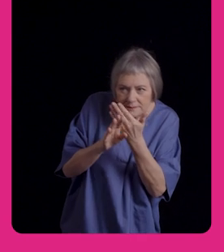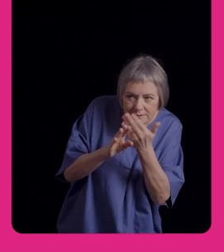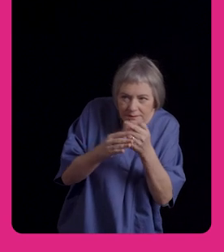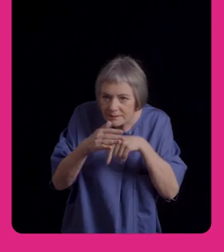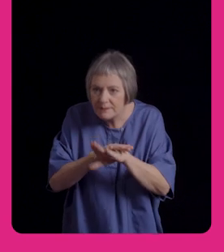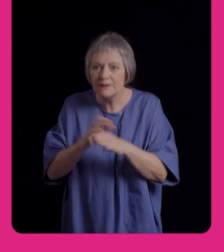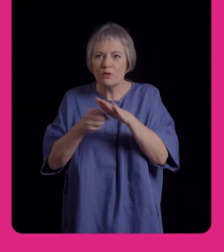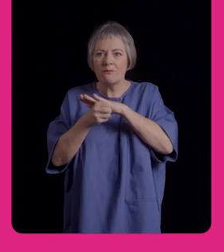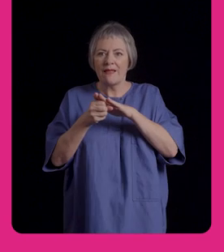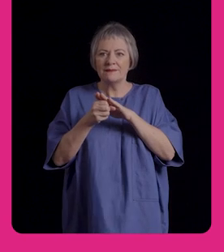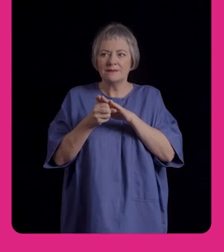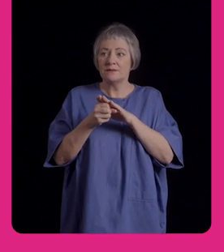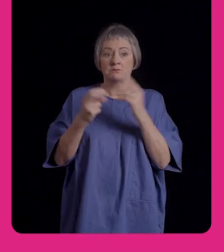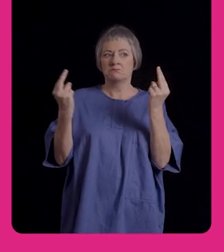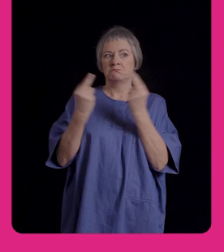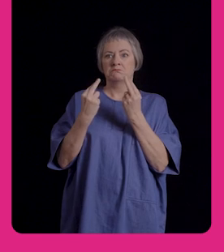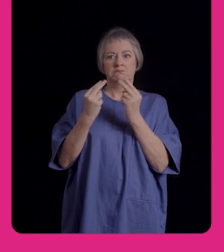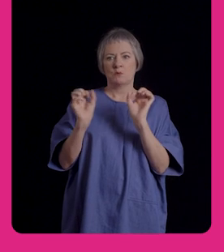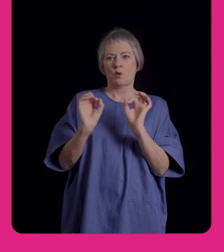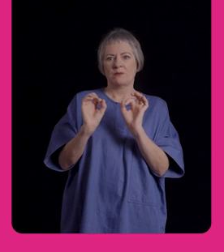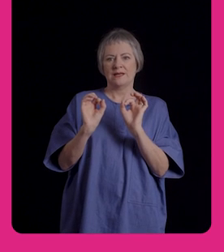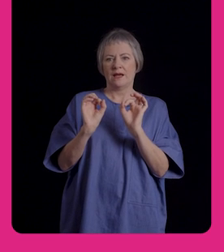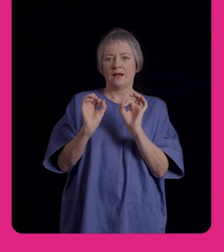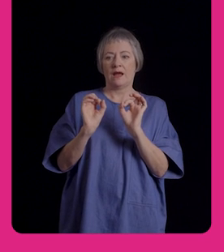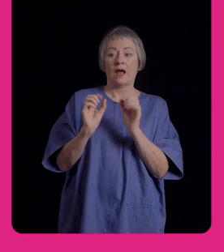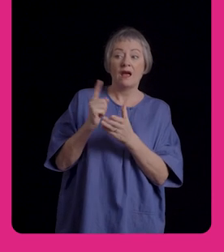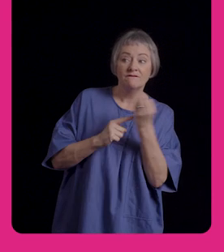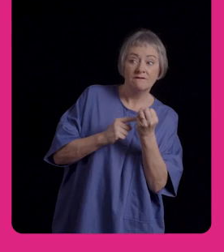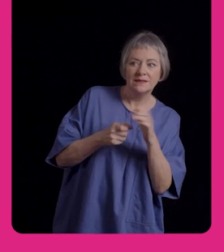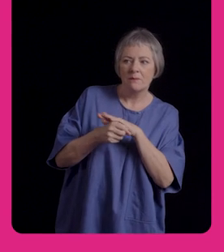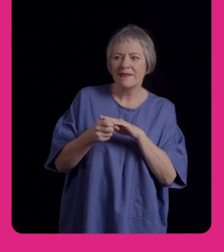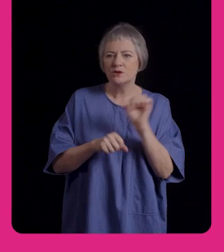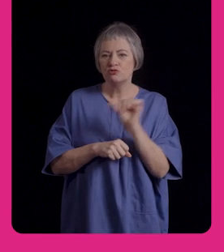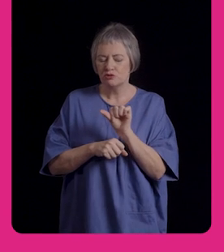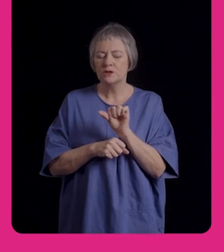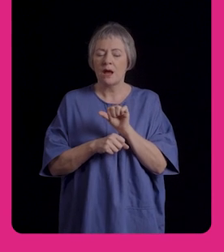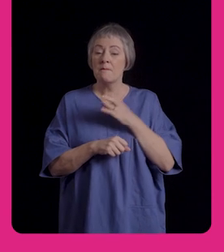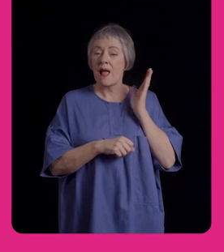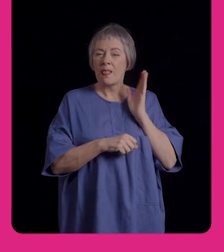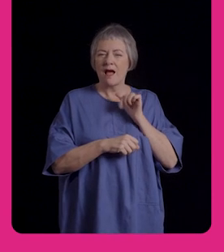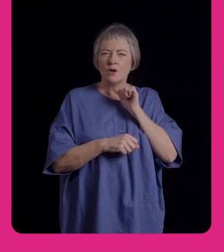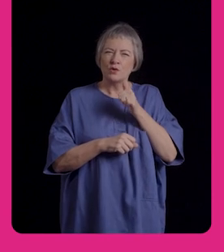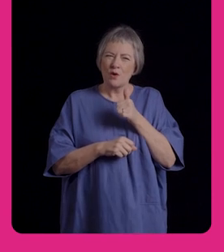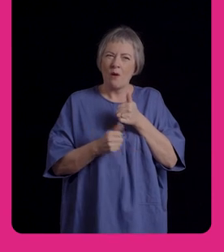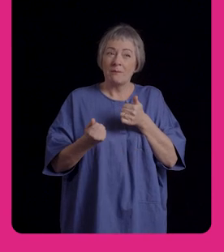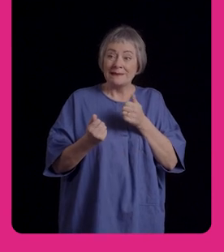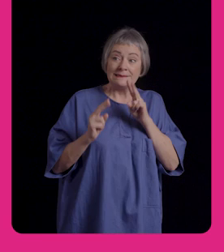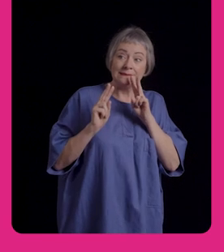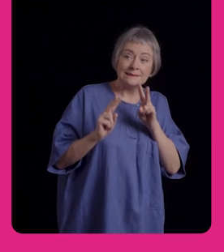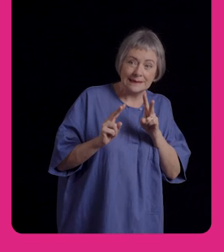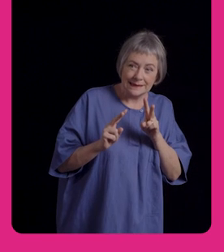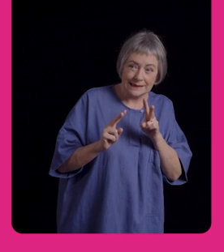places unseen, sneaking into places where I shouldn't be. And my luck is not being